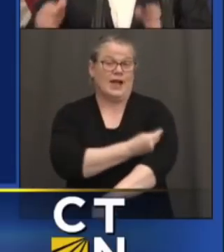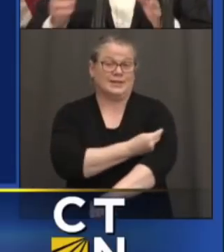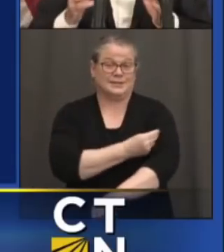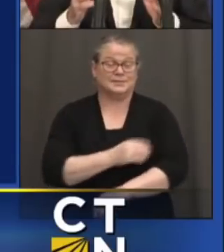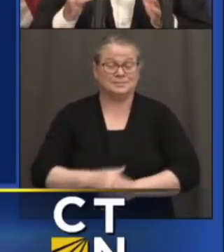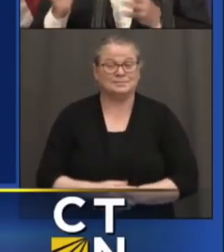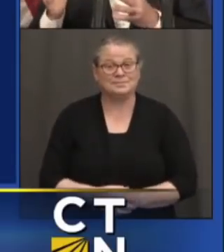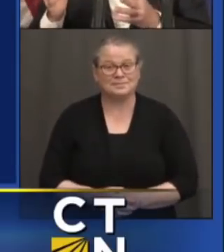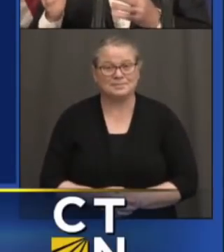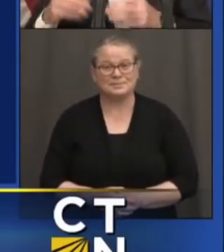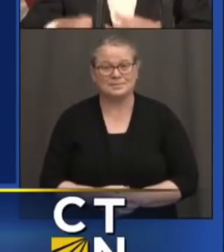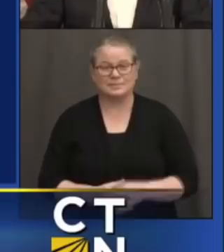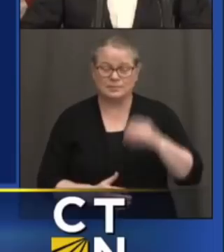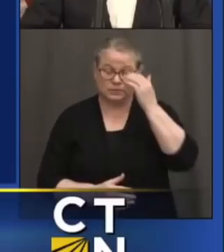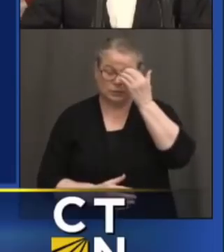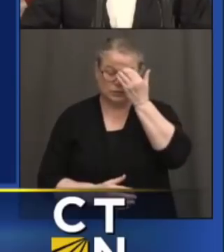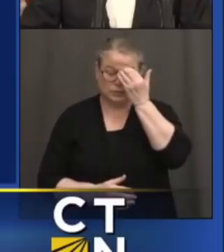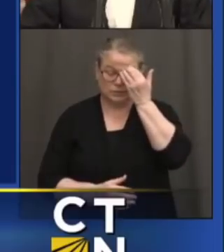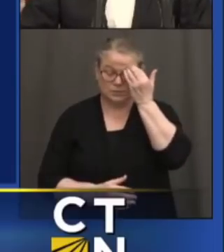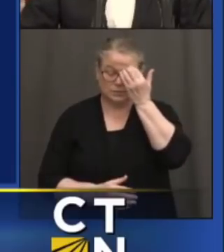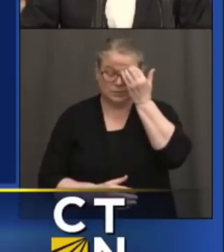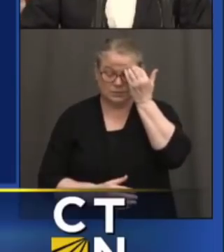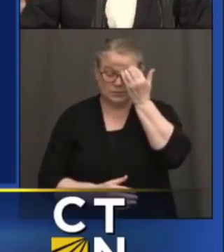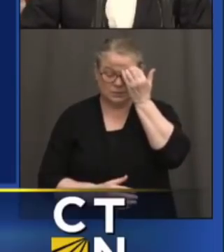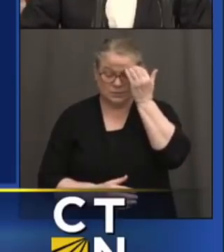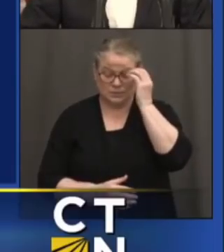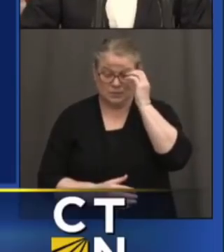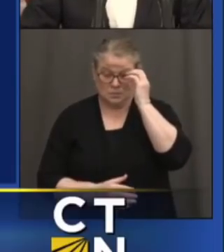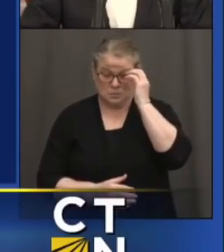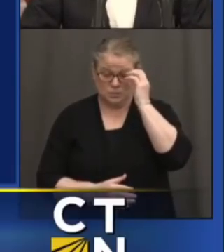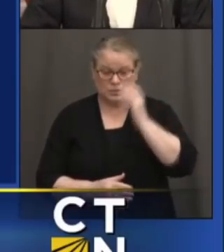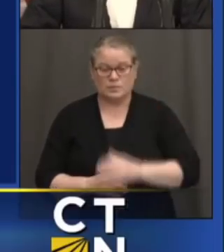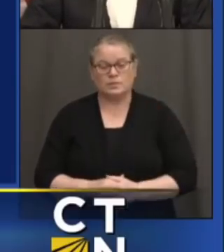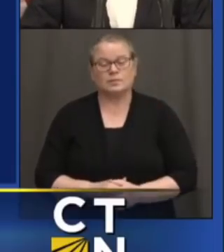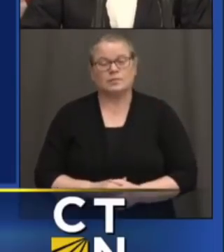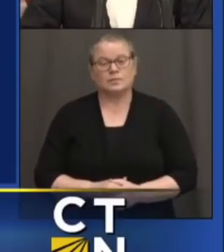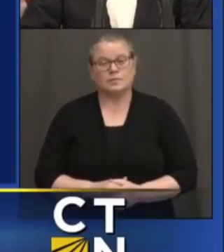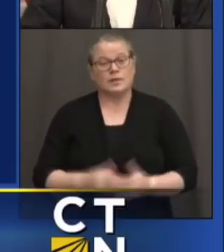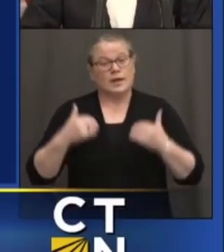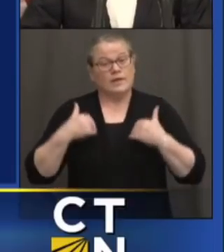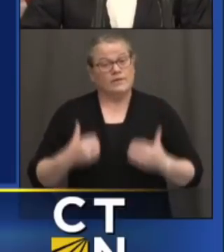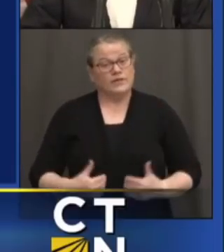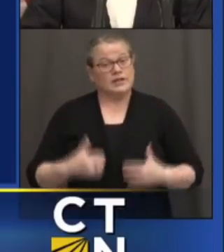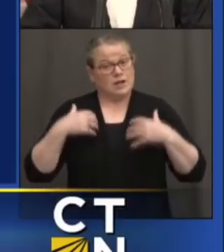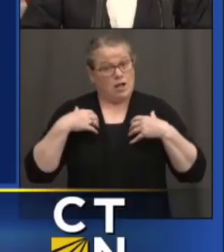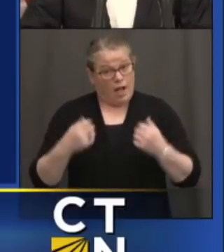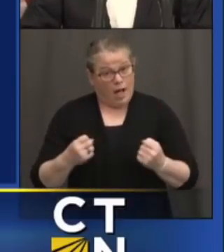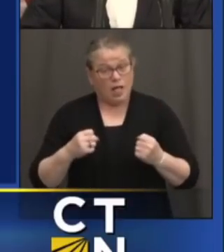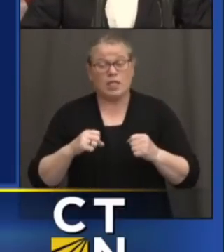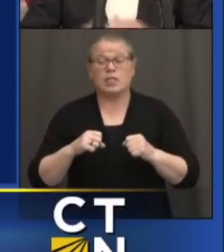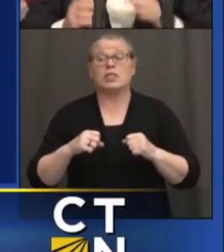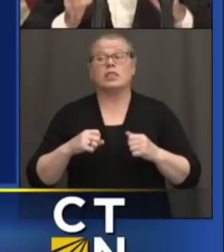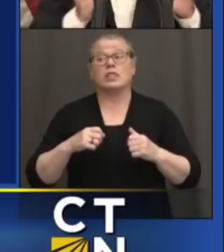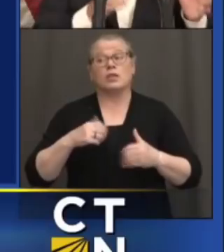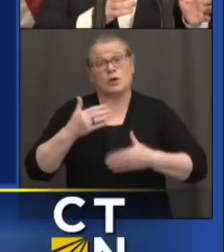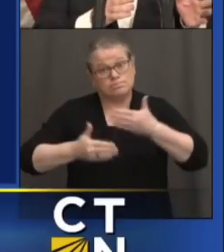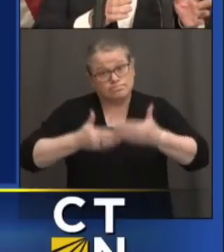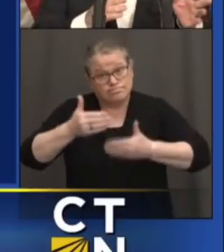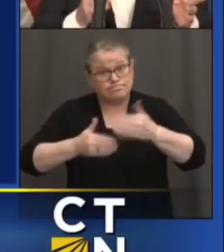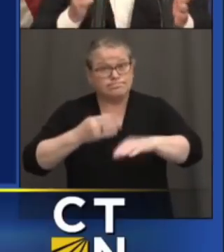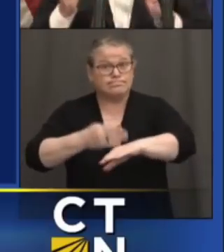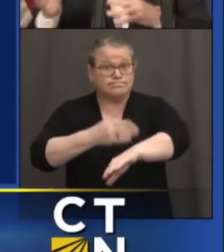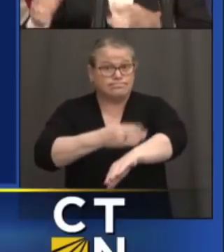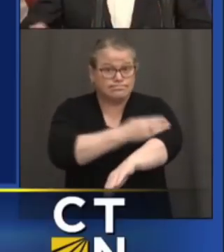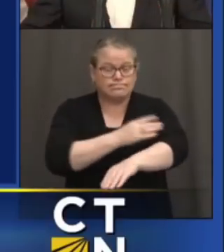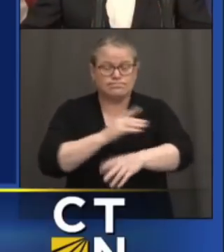If we're making real progress when it comes to our physical health, real progress when it comes to keeping people out of